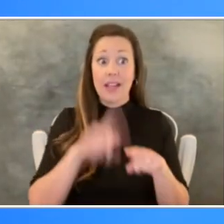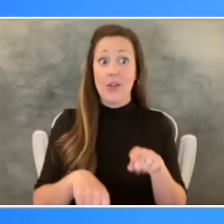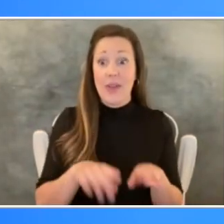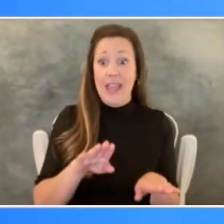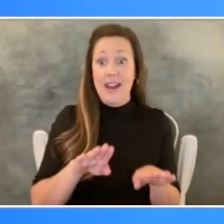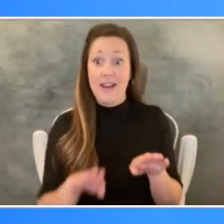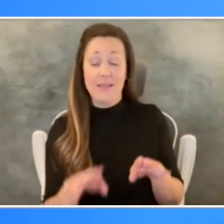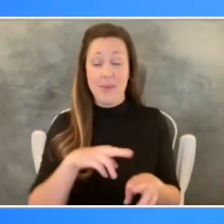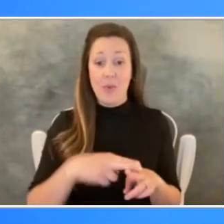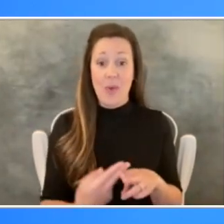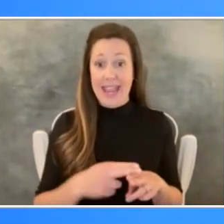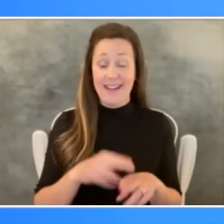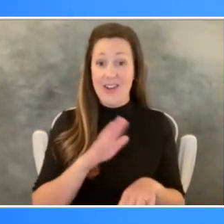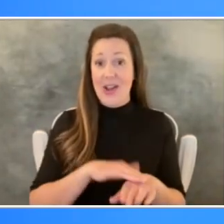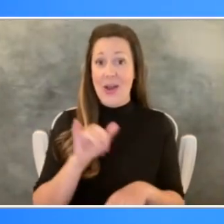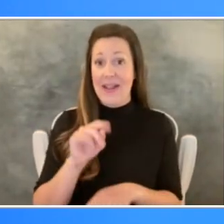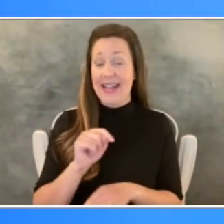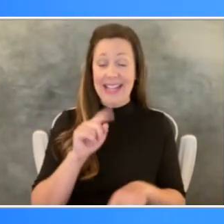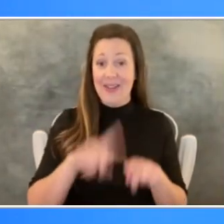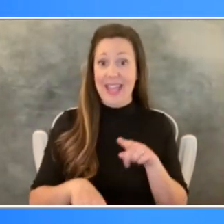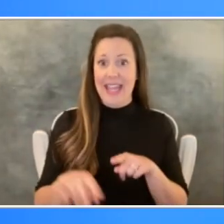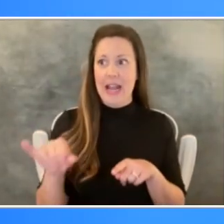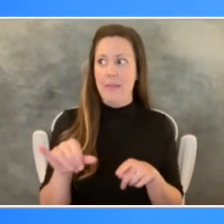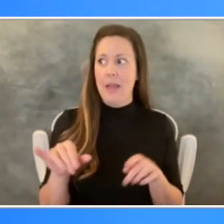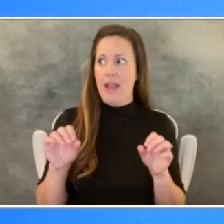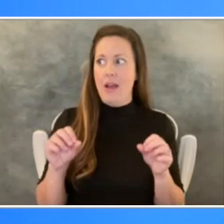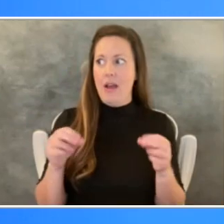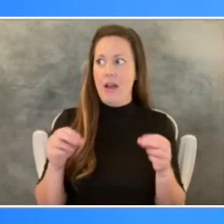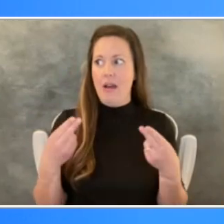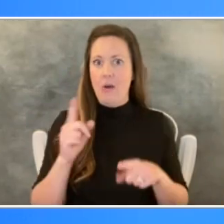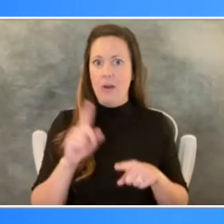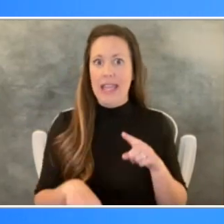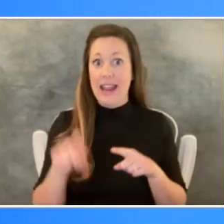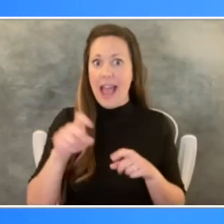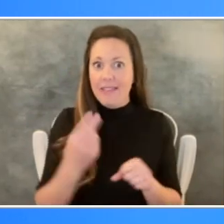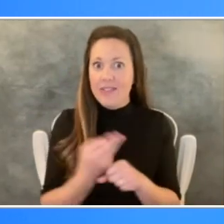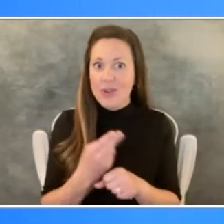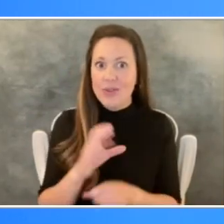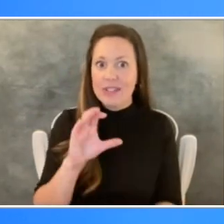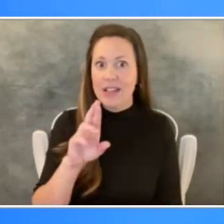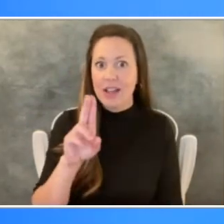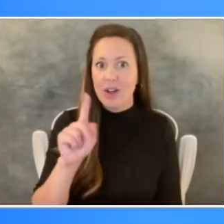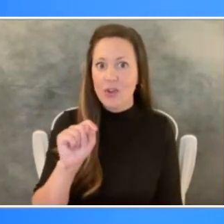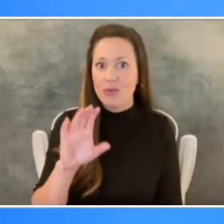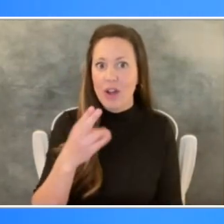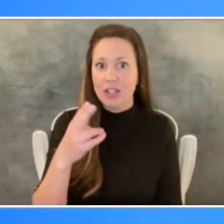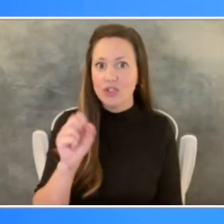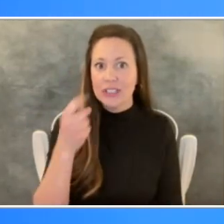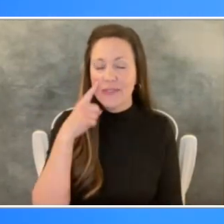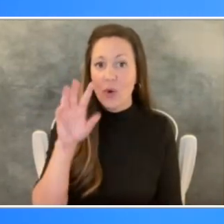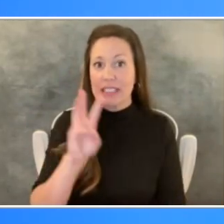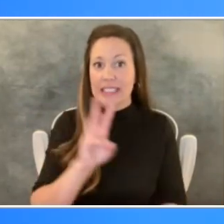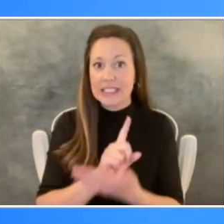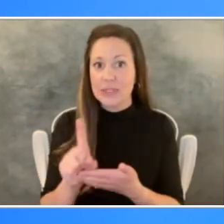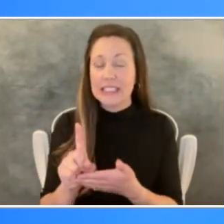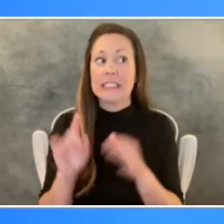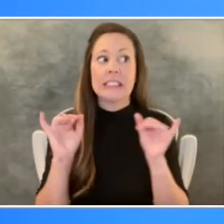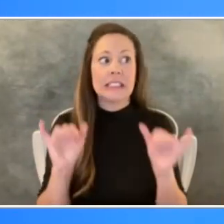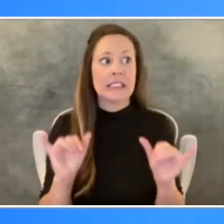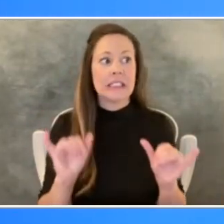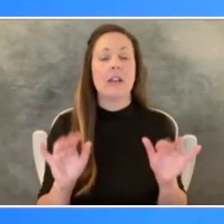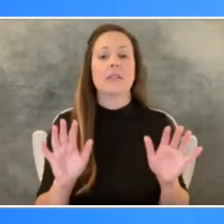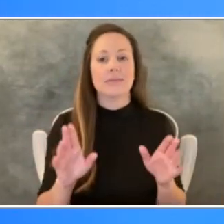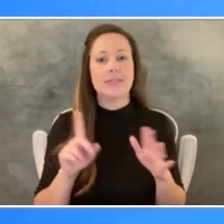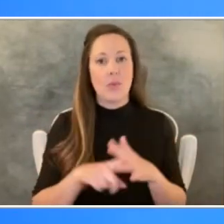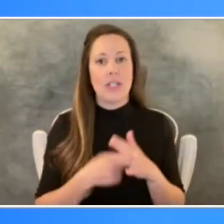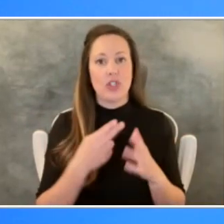hard, It's just crutching around for 6 weeks. And then we start weight training, and from the start, I